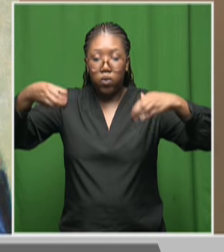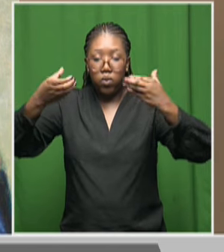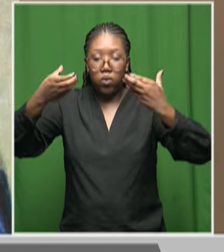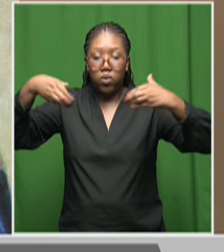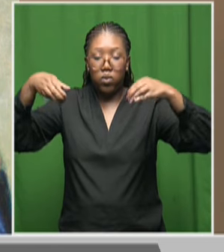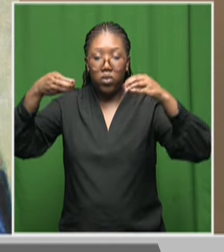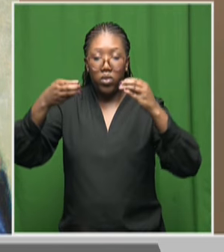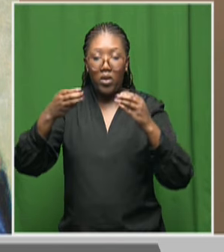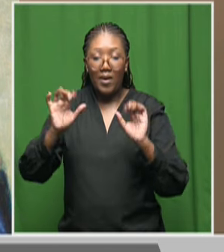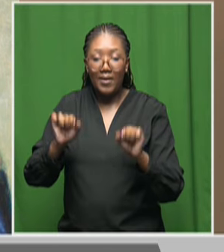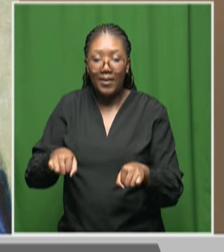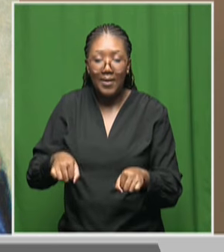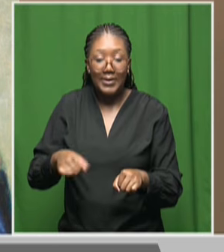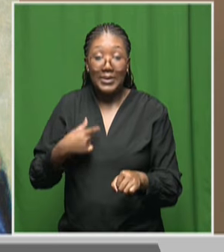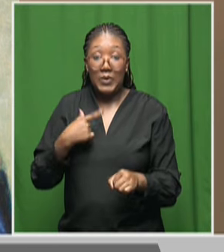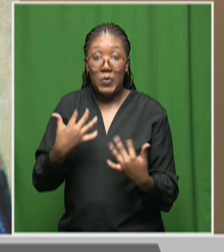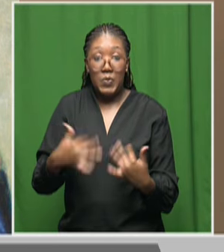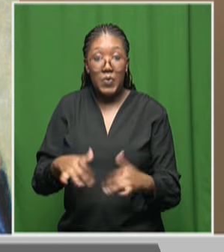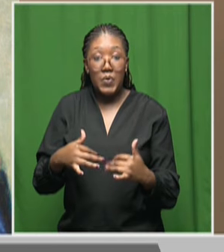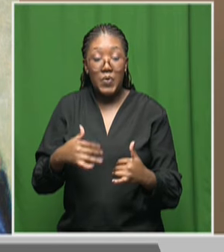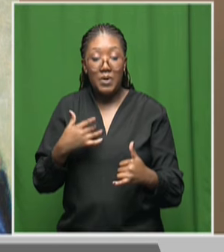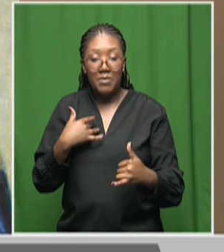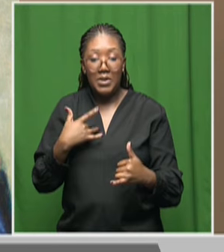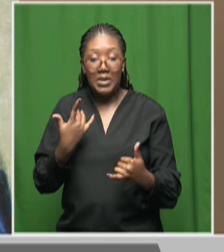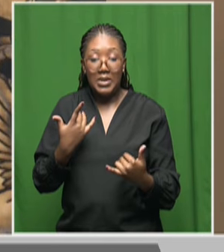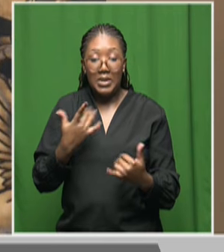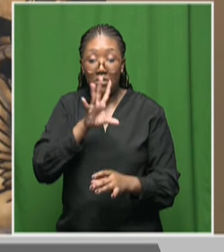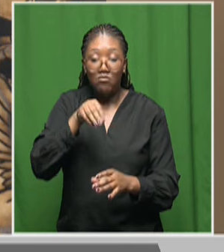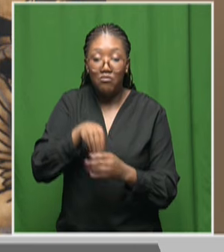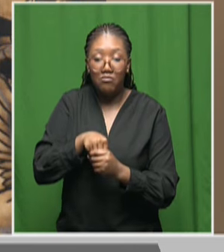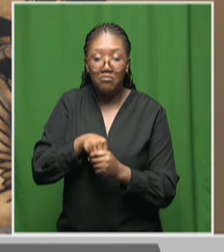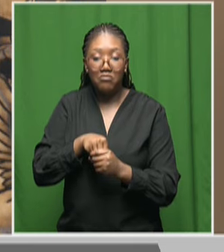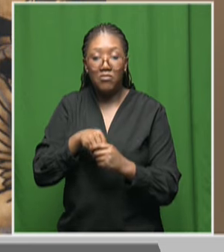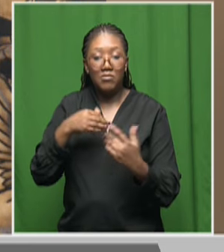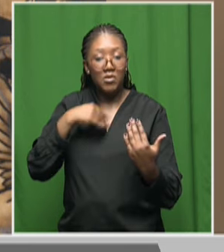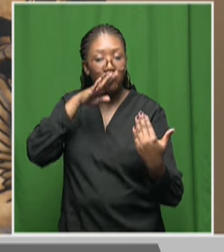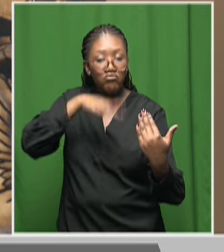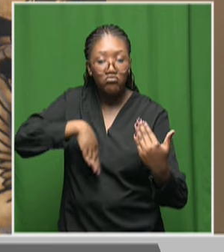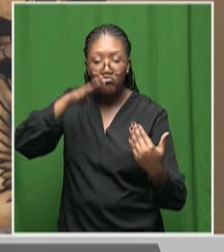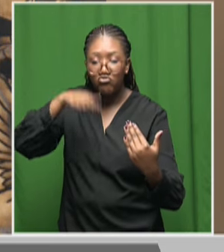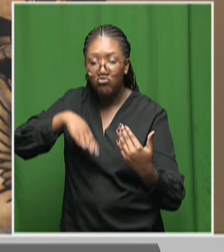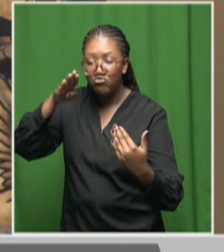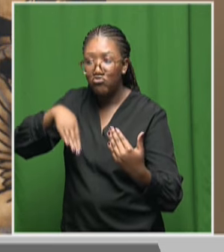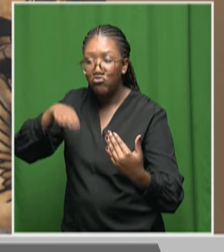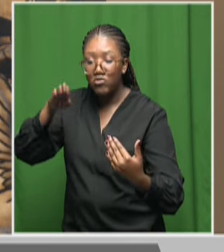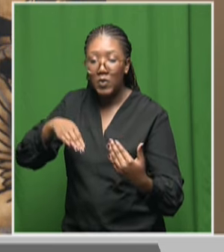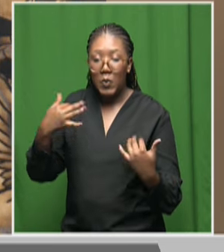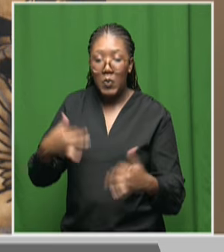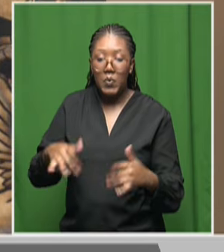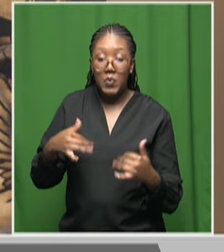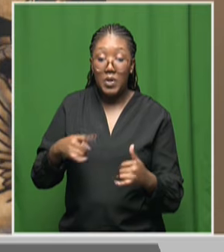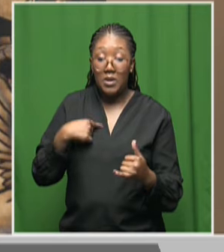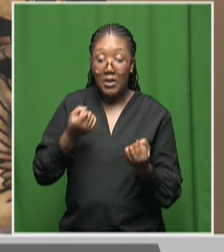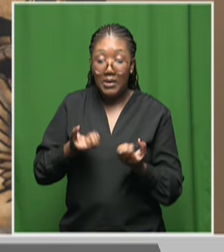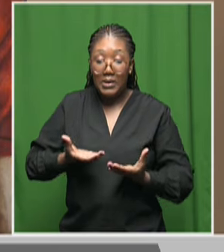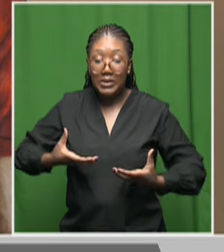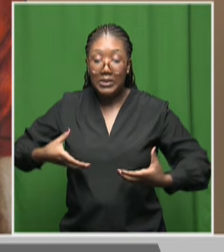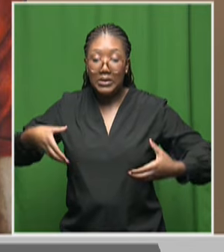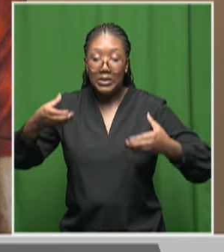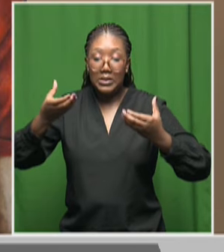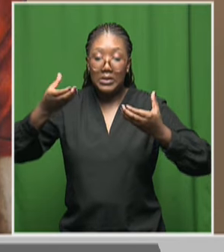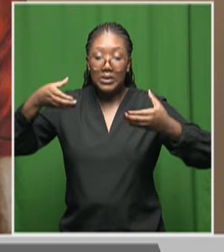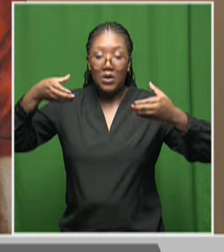actually had sculpture as part of the medium selection. And we just found that it's difficult to judge a